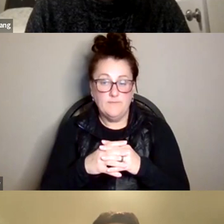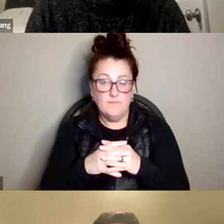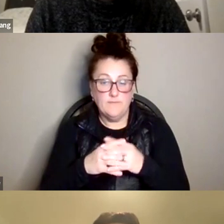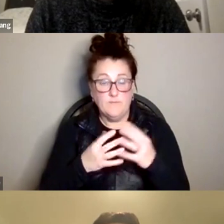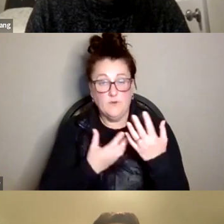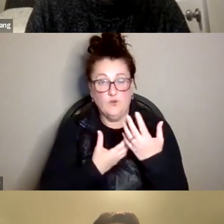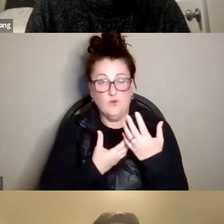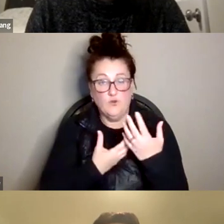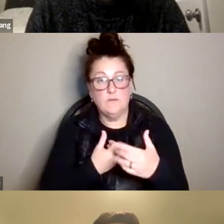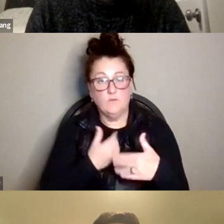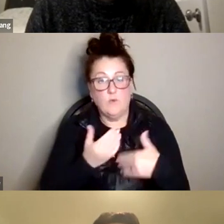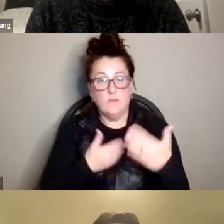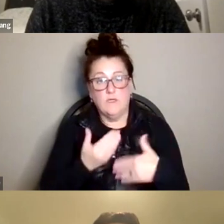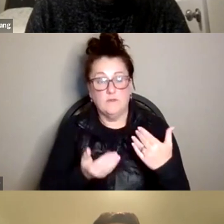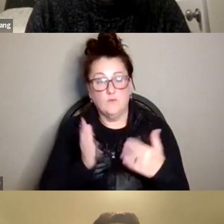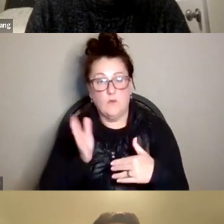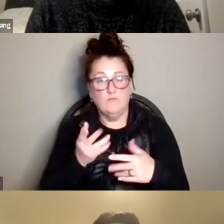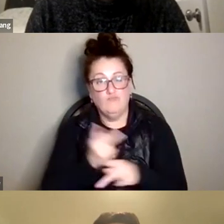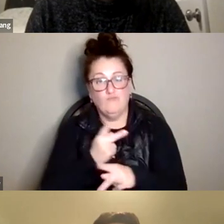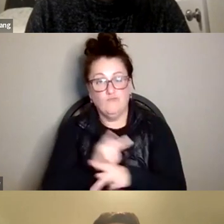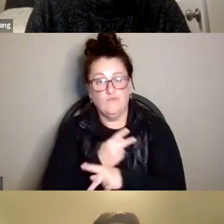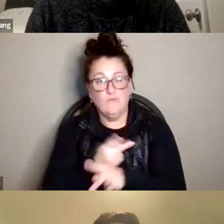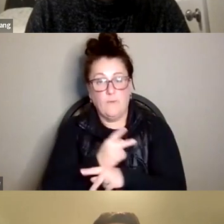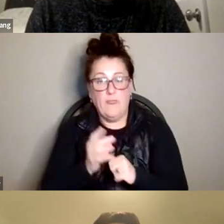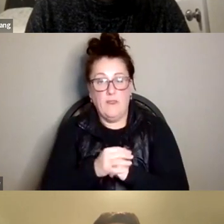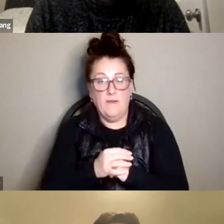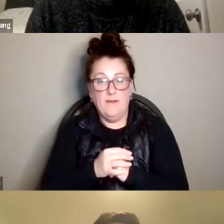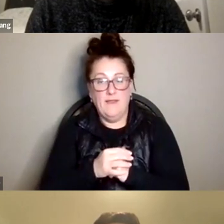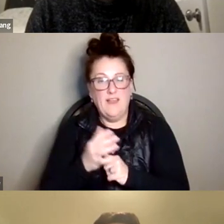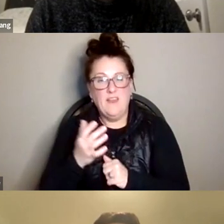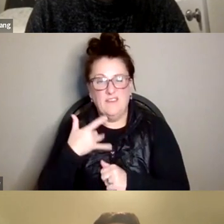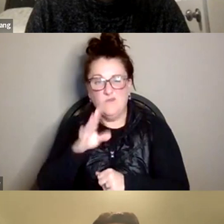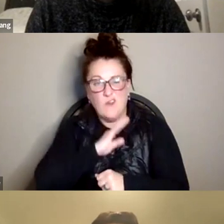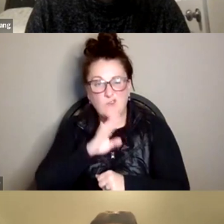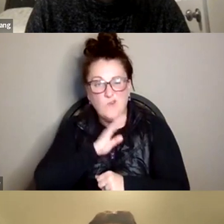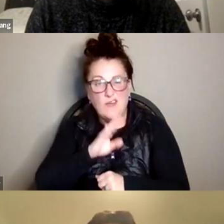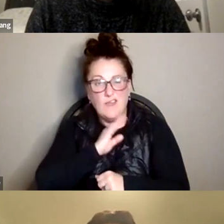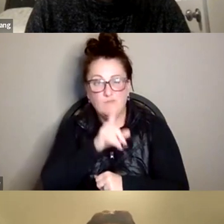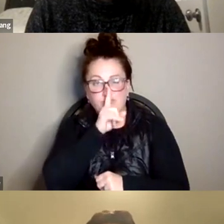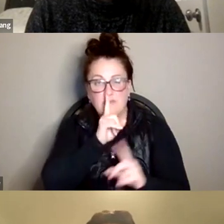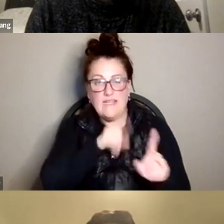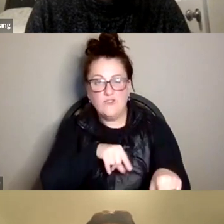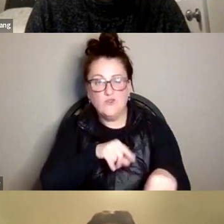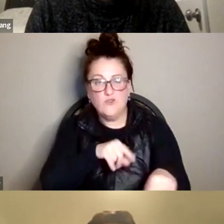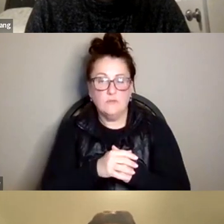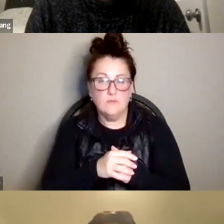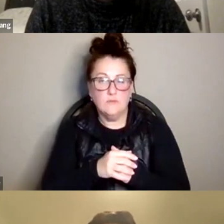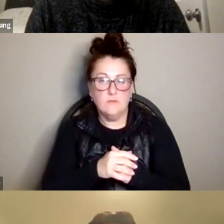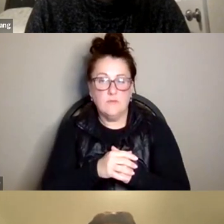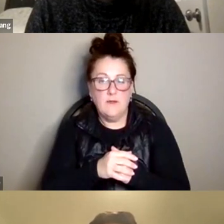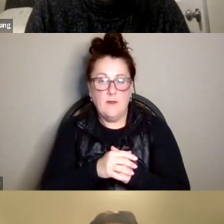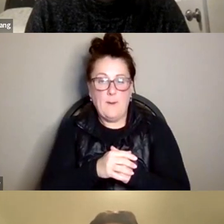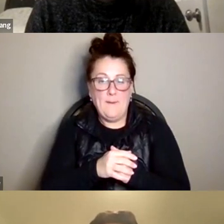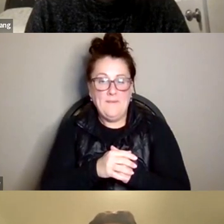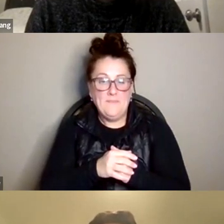entrusted this process to. So we'll be deliberate. I know it must be frustrating not to get answers right away, but I think